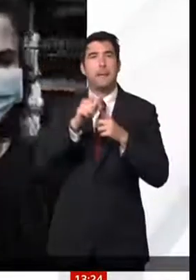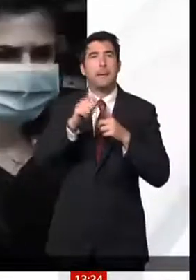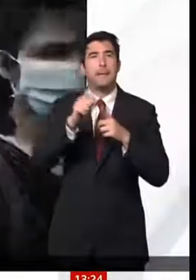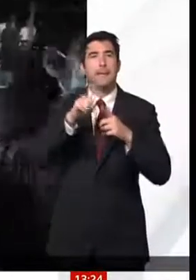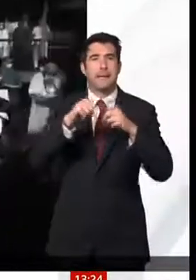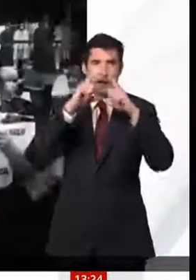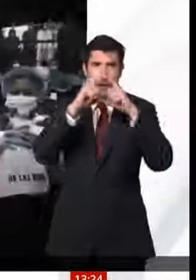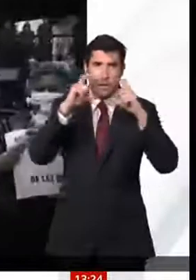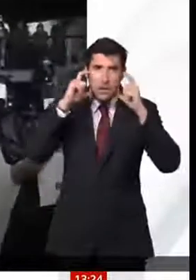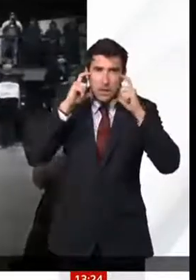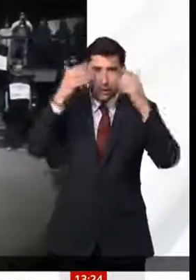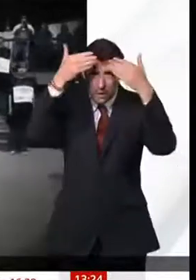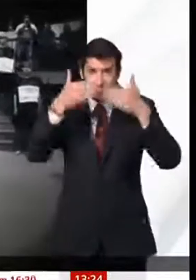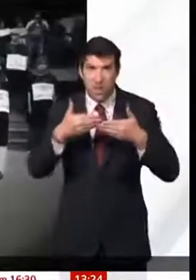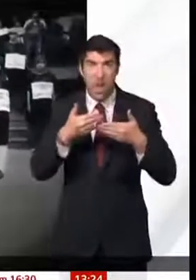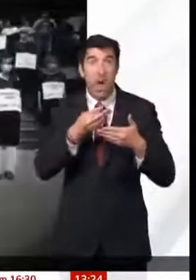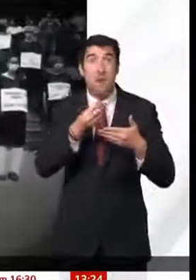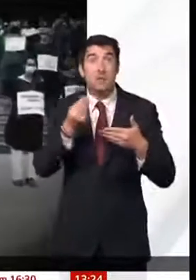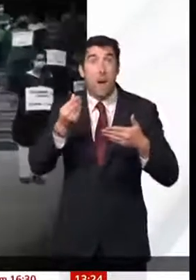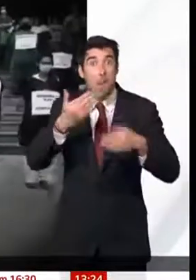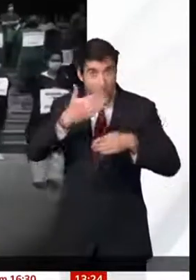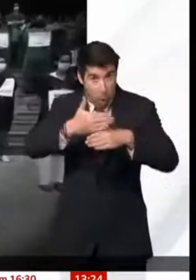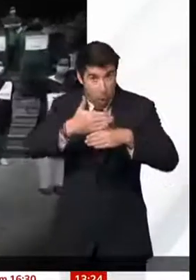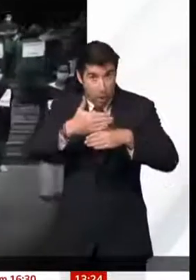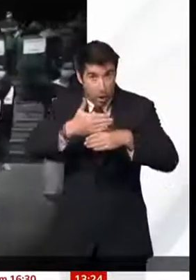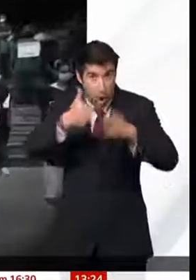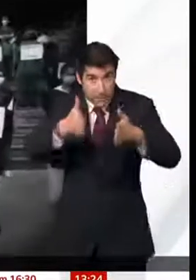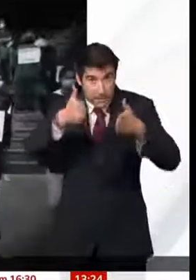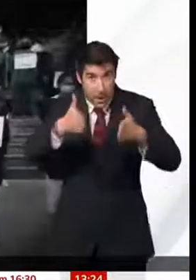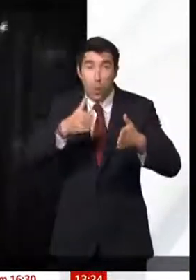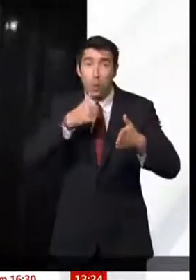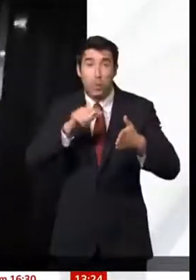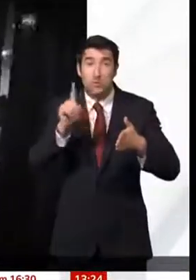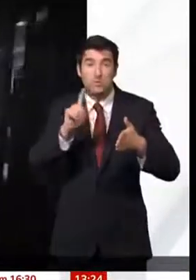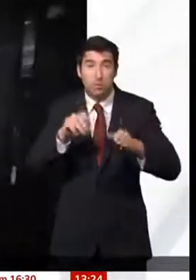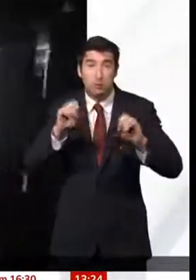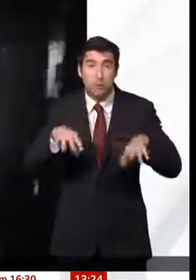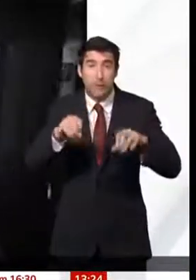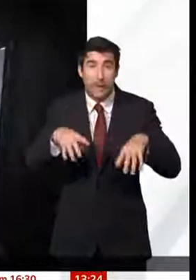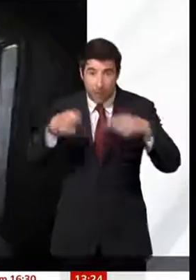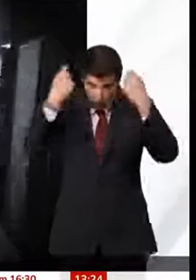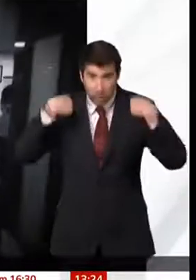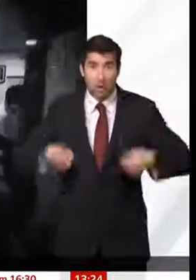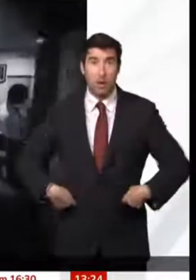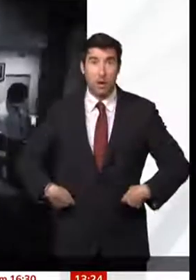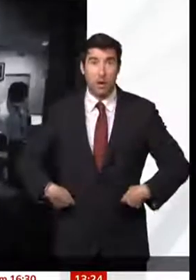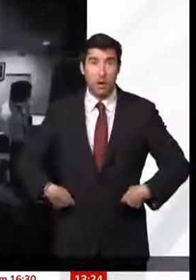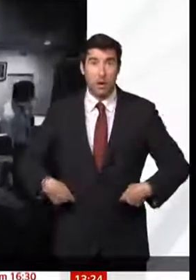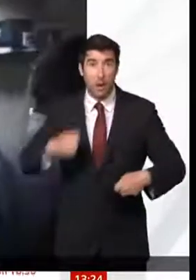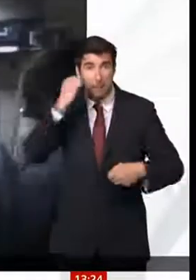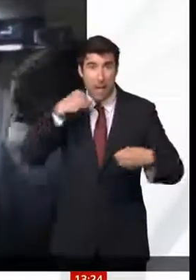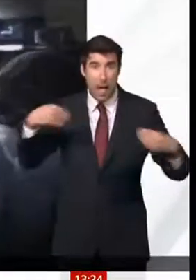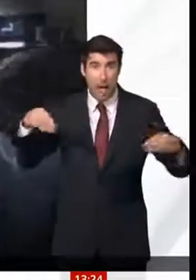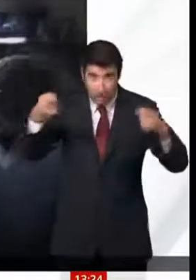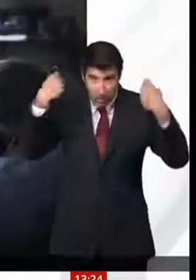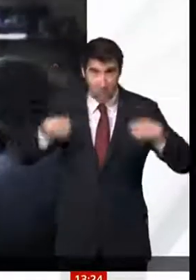supply. Some were reduced to using bin liners as barriers against the virus. Now, more than a year on, as vaccines are